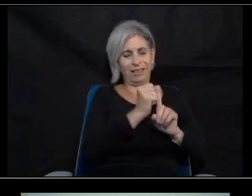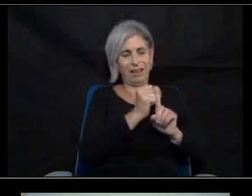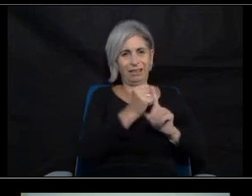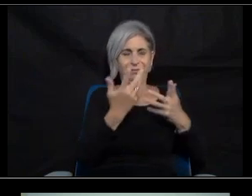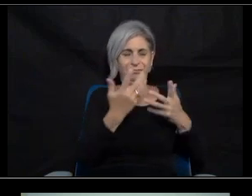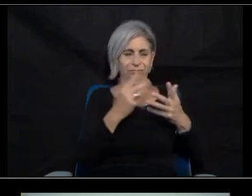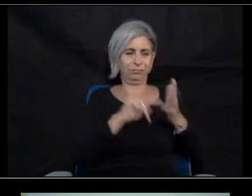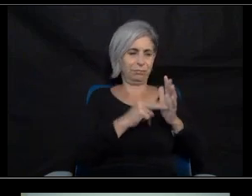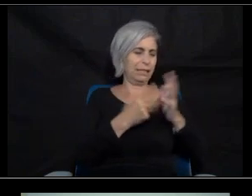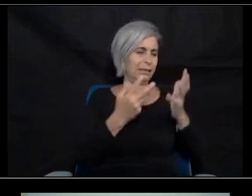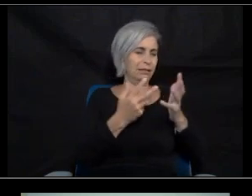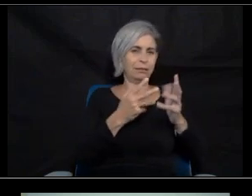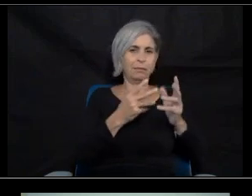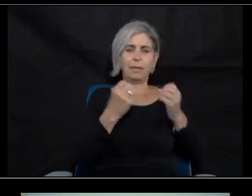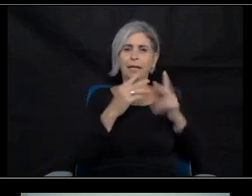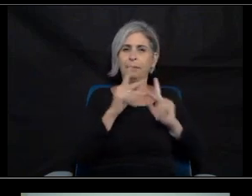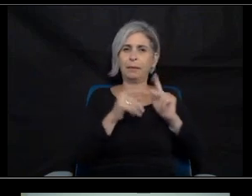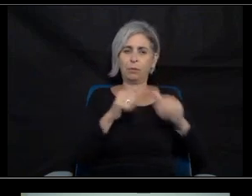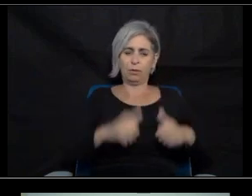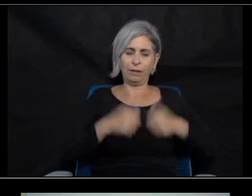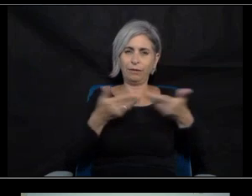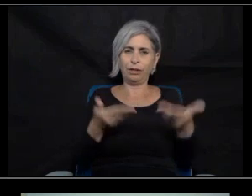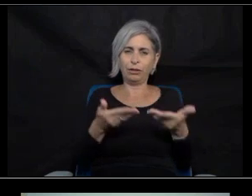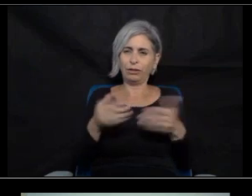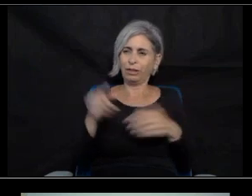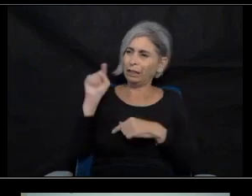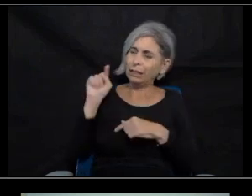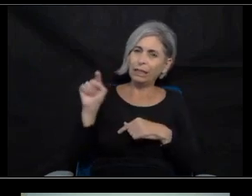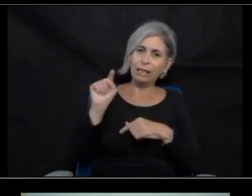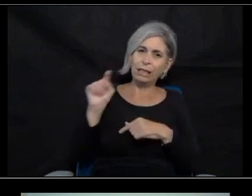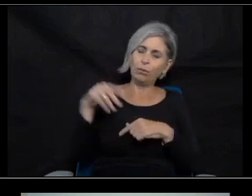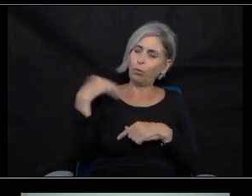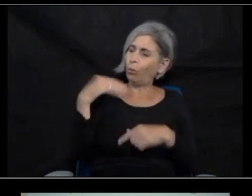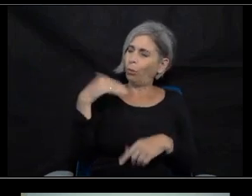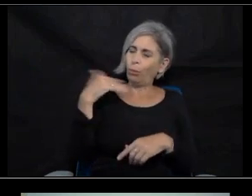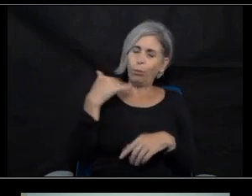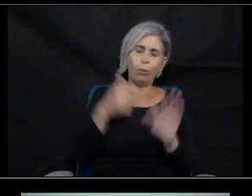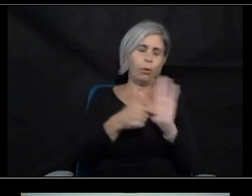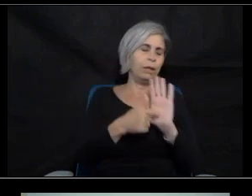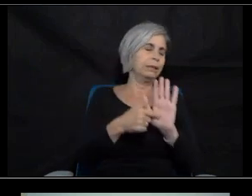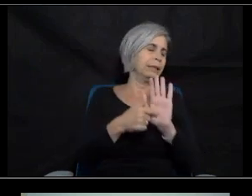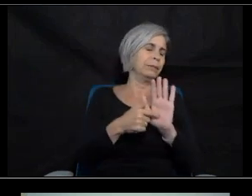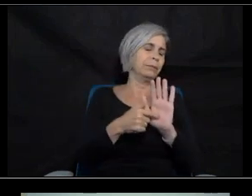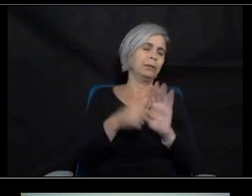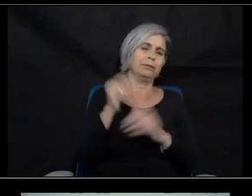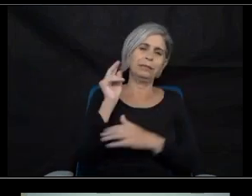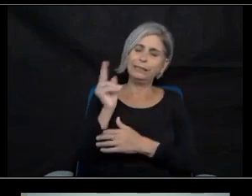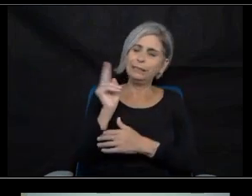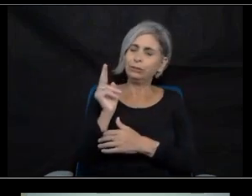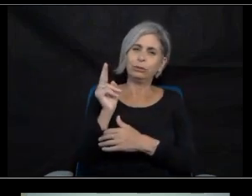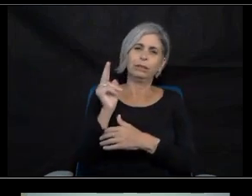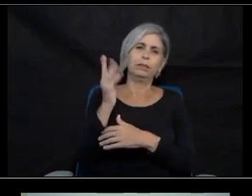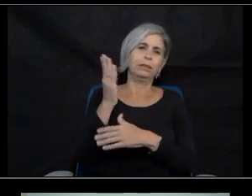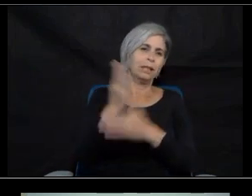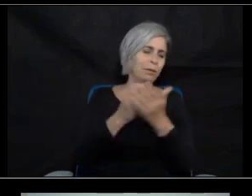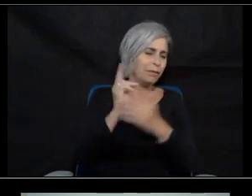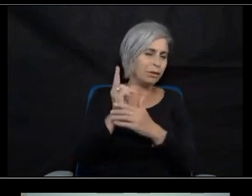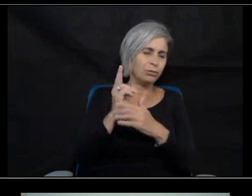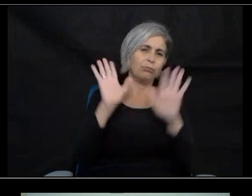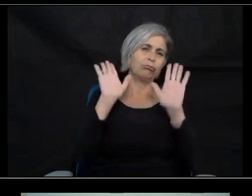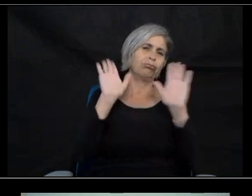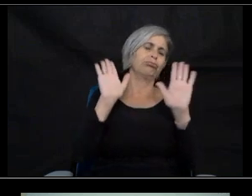lot of our residents. He was an example of some of history's greatest